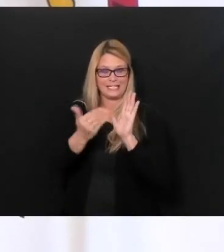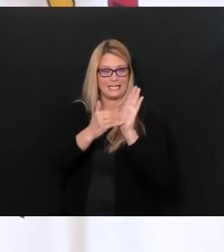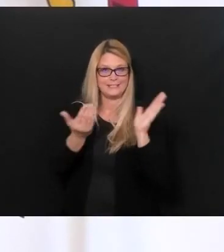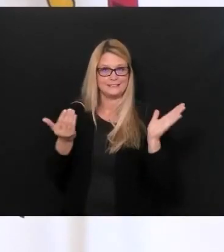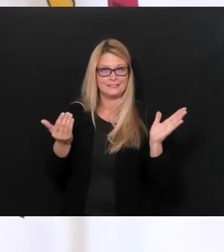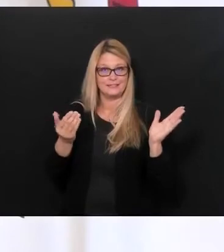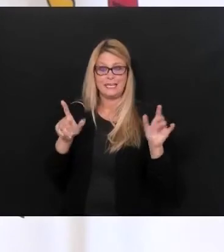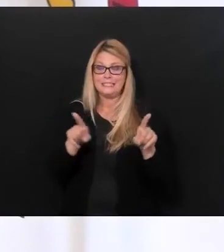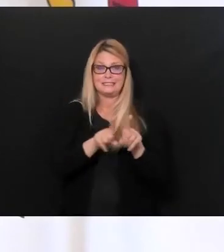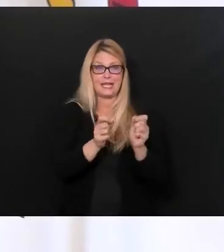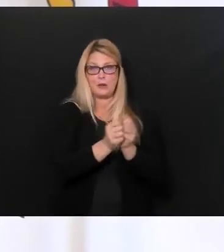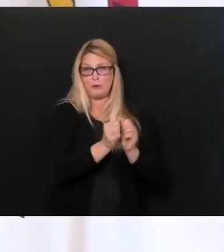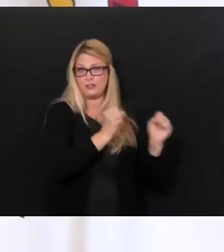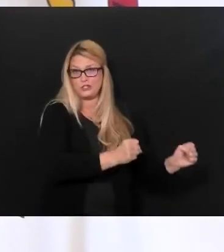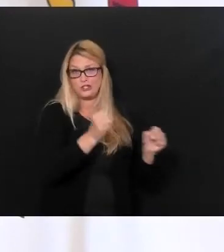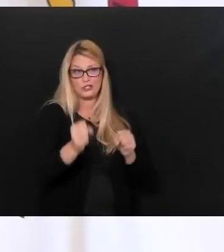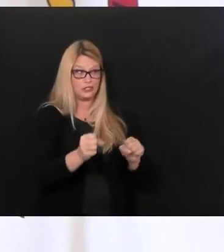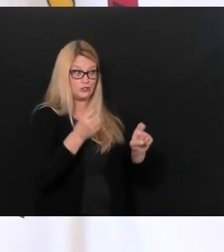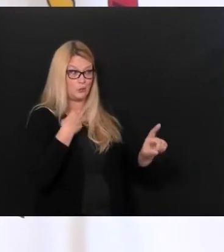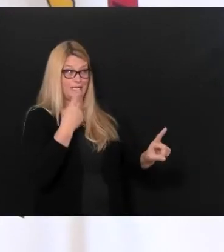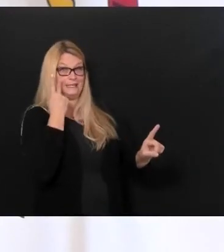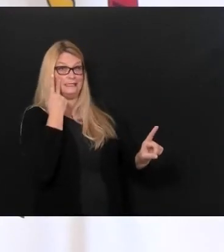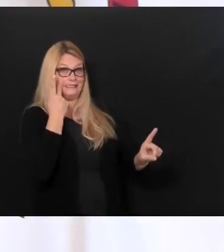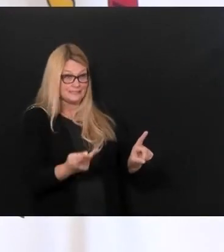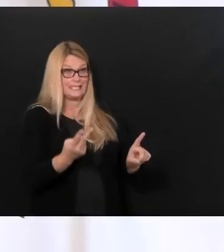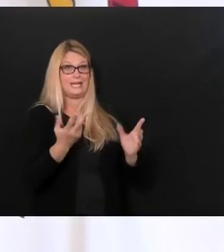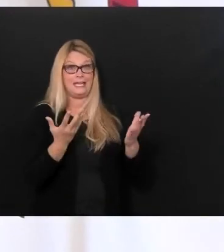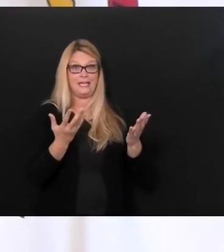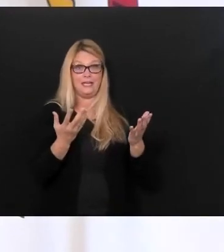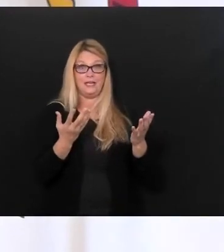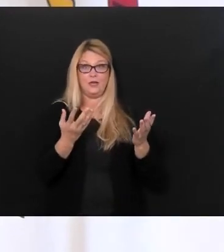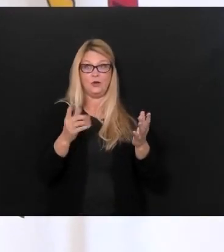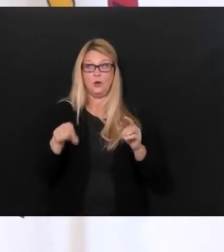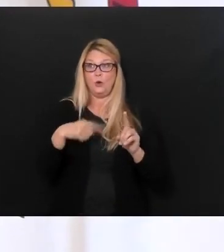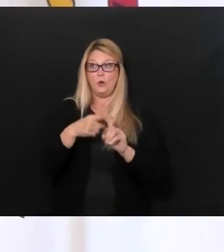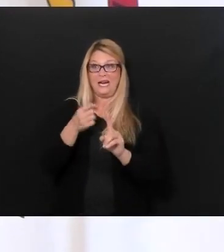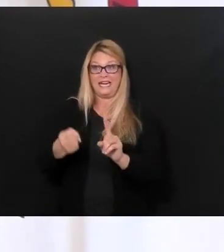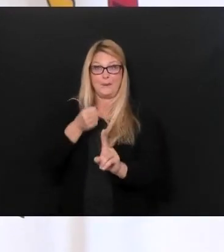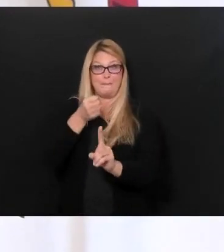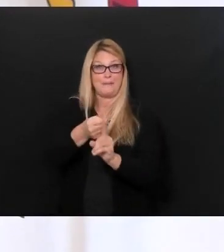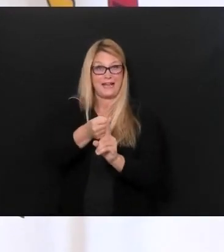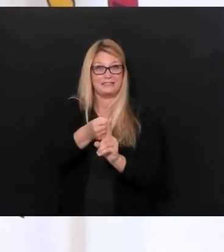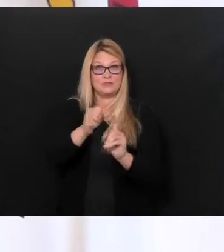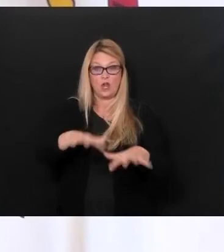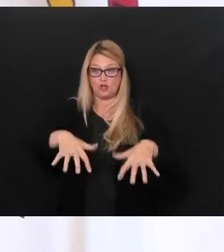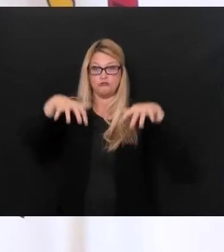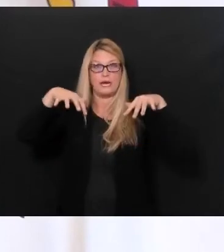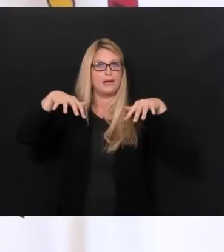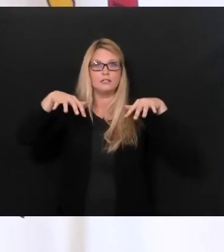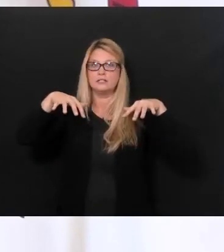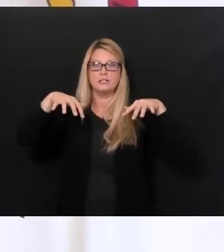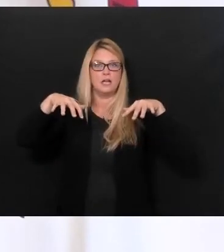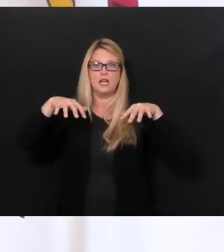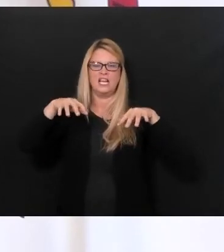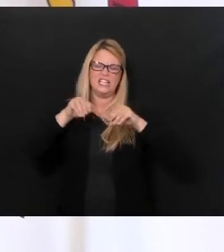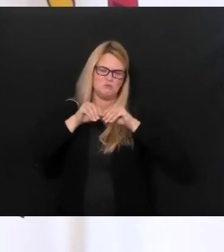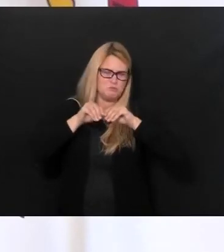with the cheerleaders out there. We see it. When this grabs a hold of us in a crowd, it goes right through